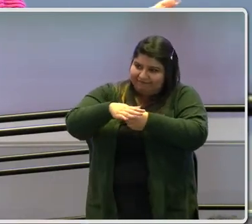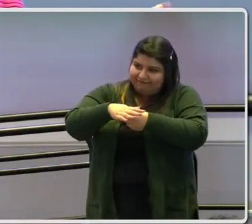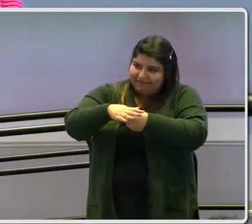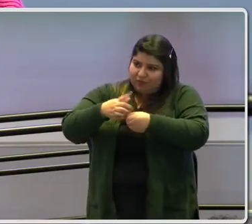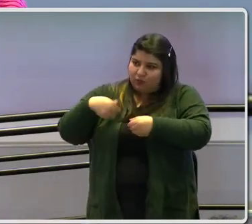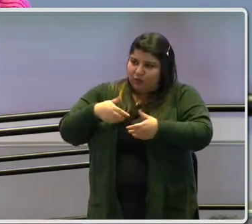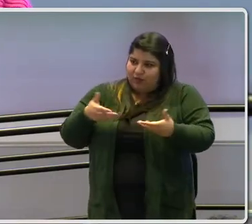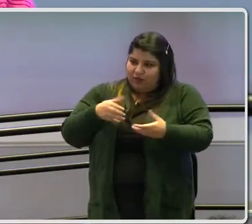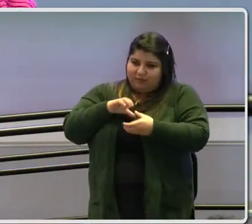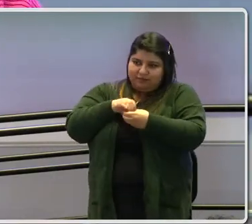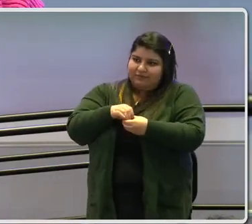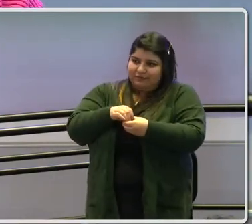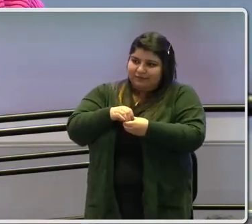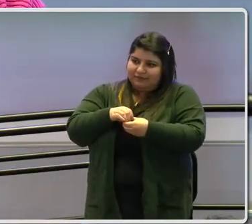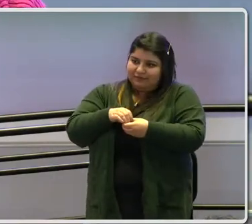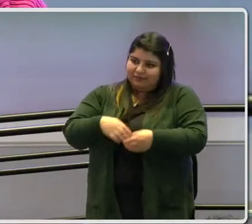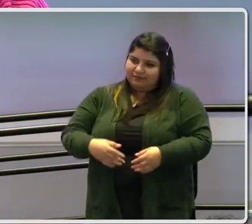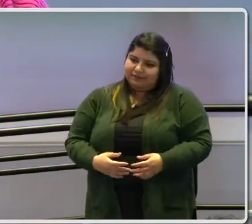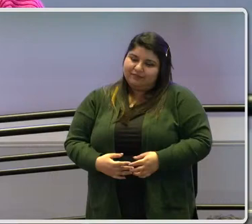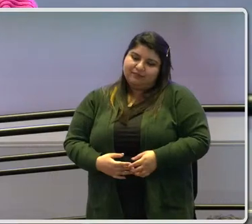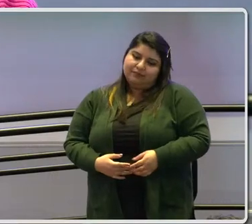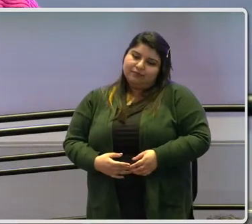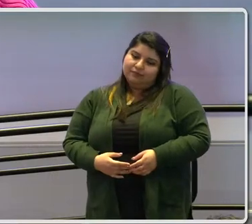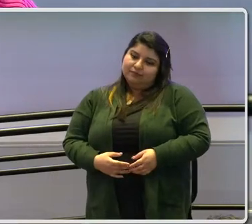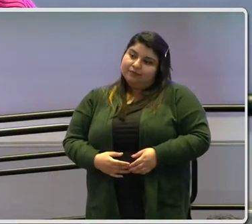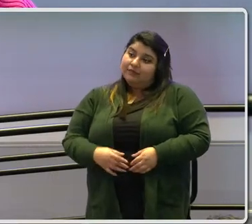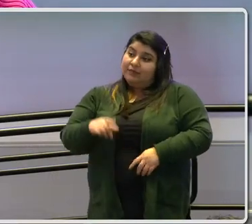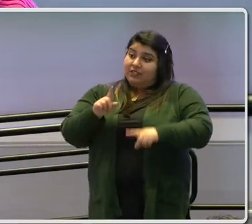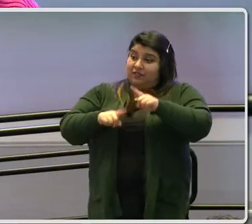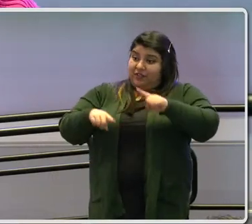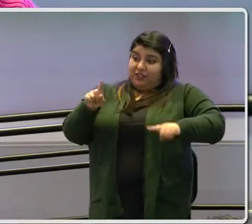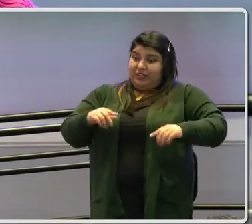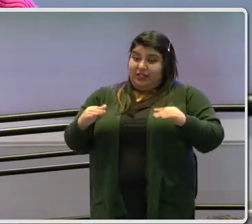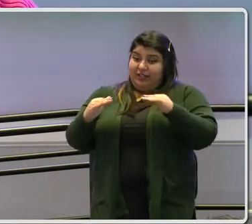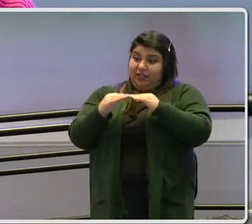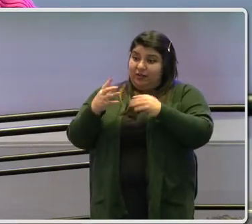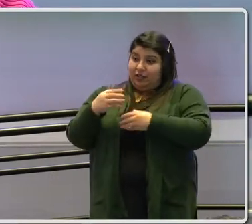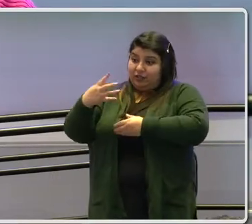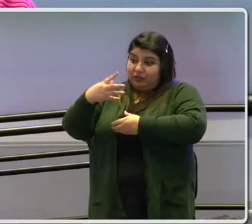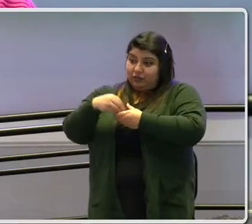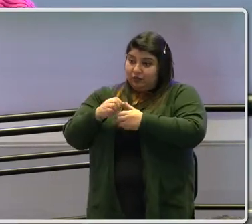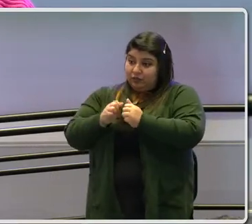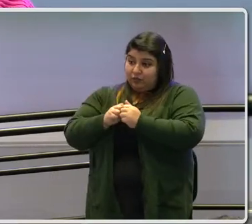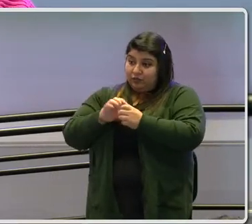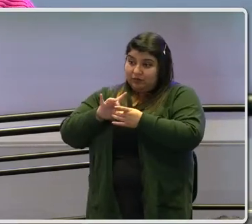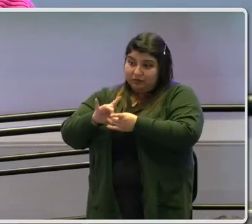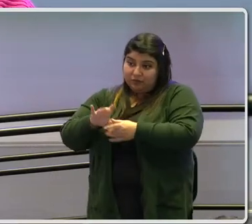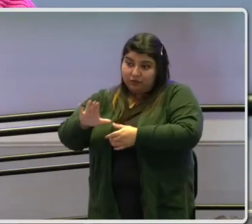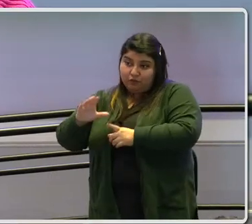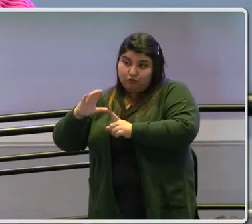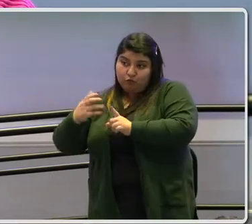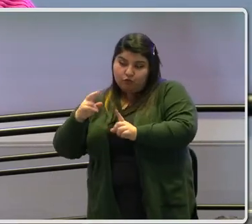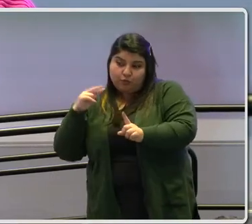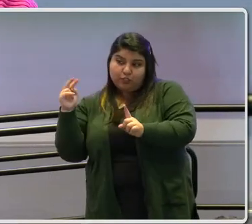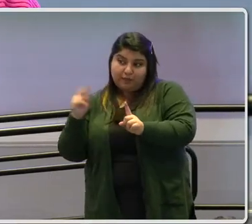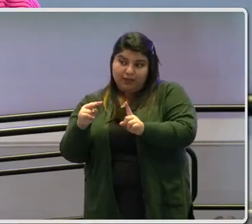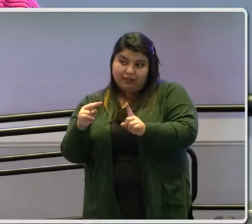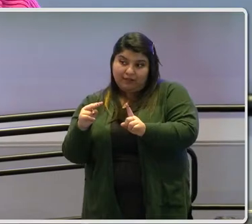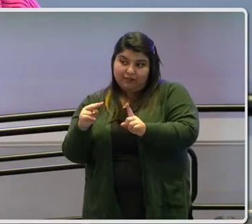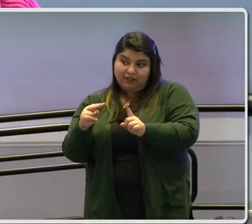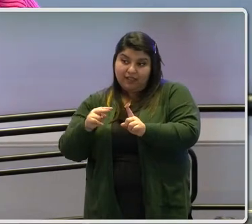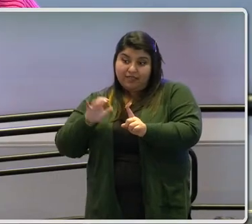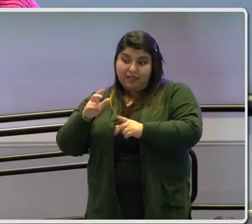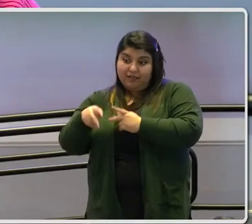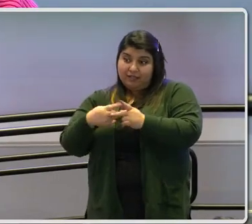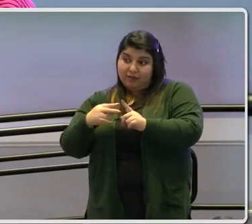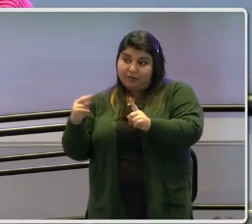are on. The concepts of diversity, equity, and inclusion are connected to her cultural lens, one that strives